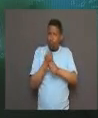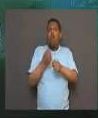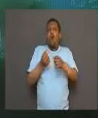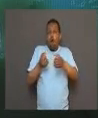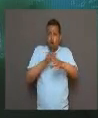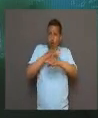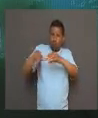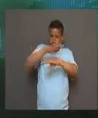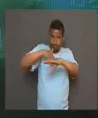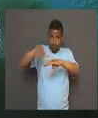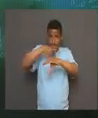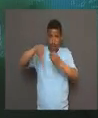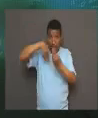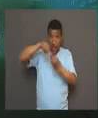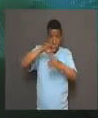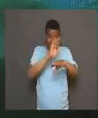given area.